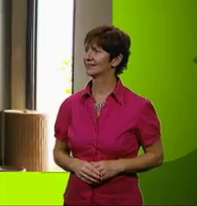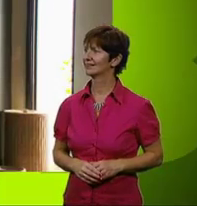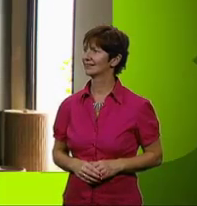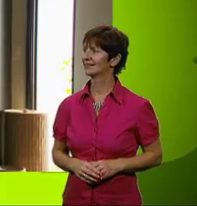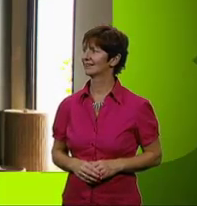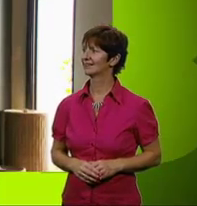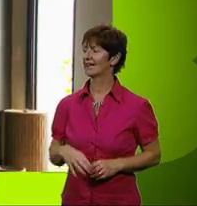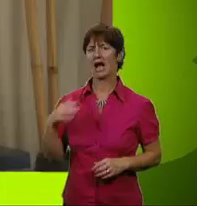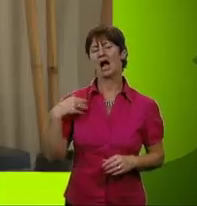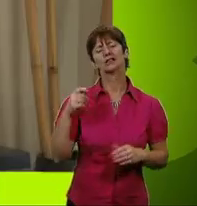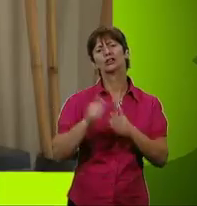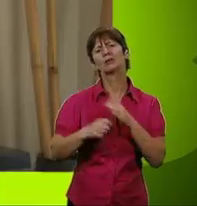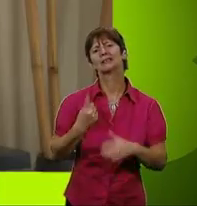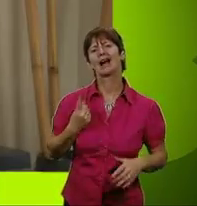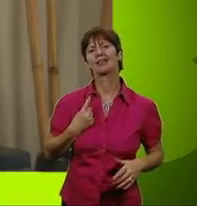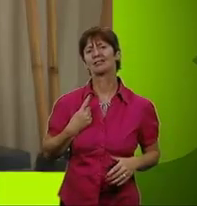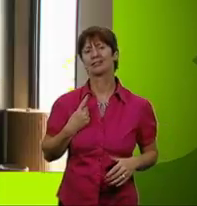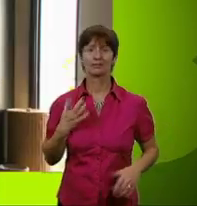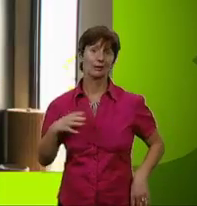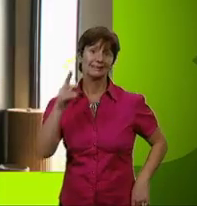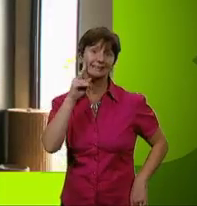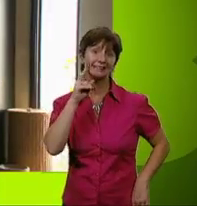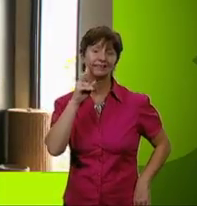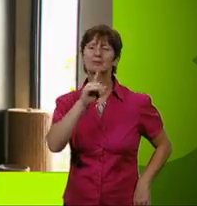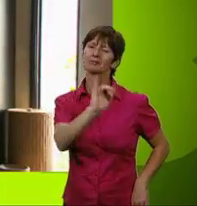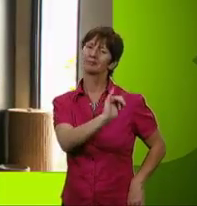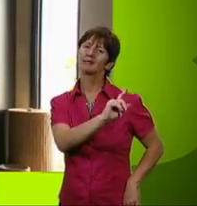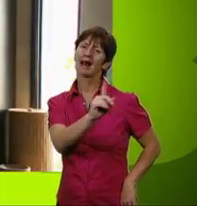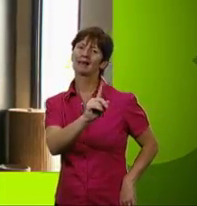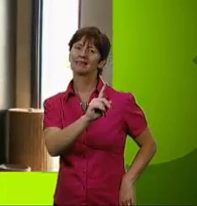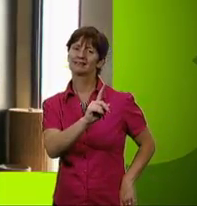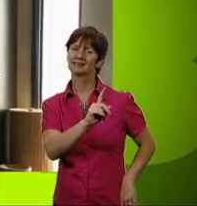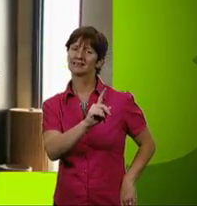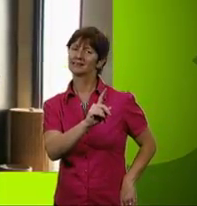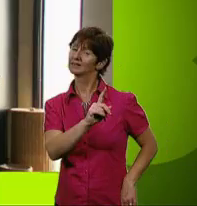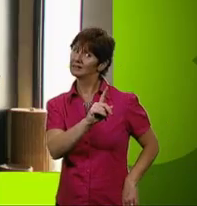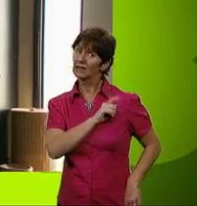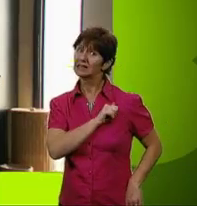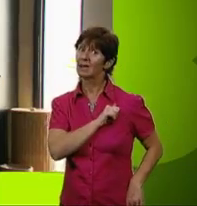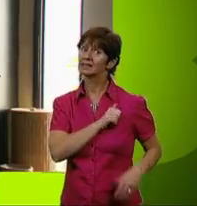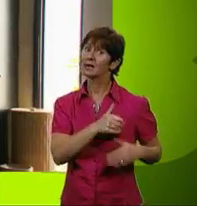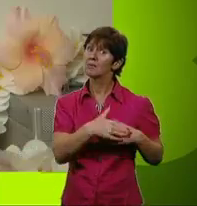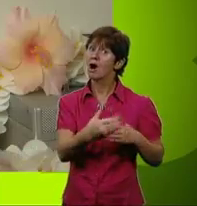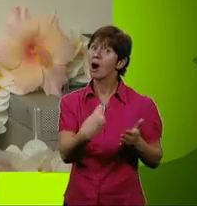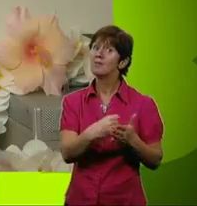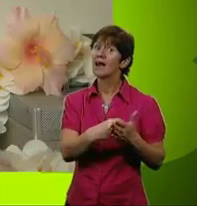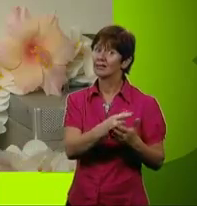I shopped on my own. Want to see? Maybe later. Don't expect a top-up if you've spent your